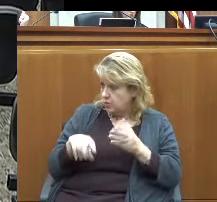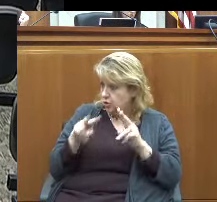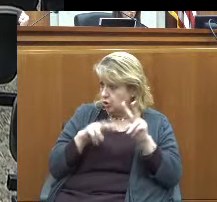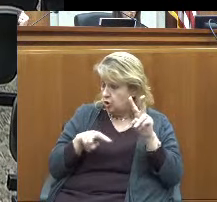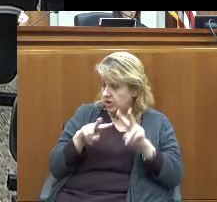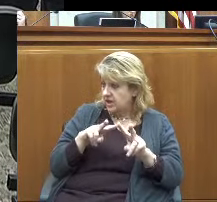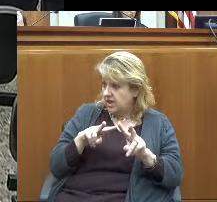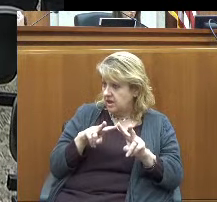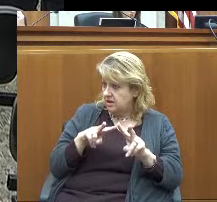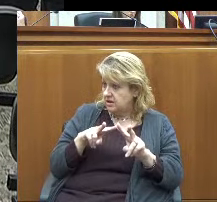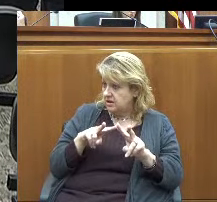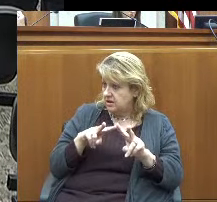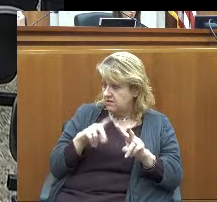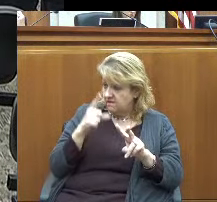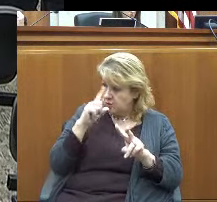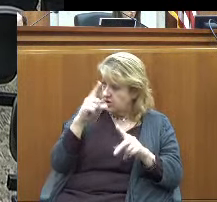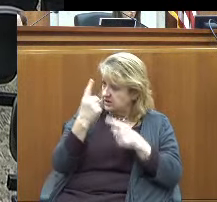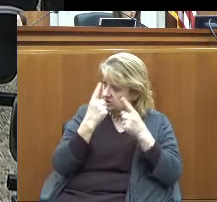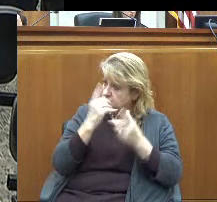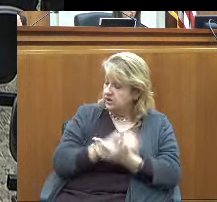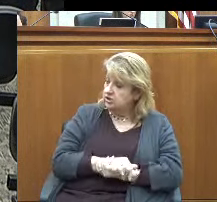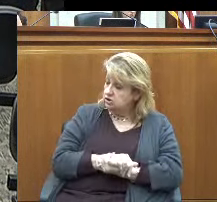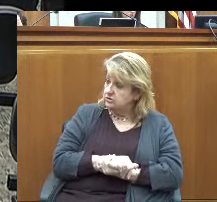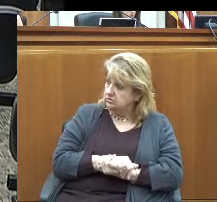at internally in terms of consideration.